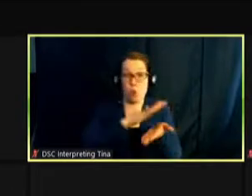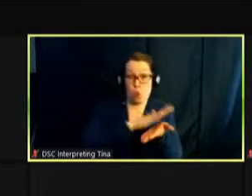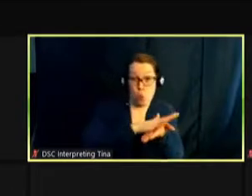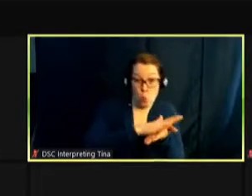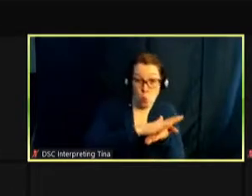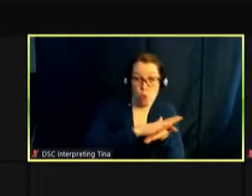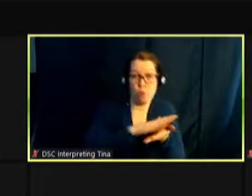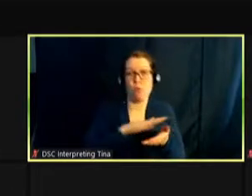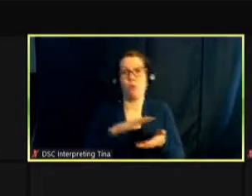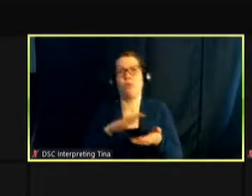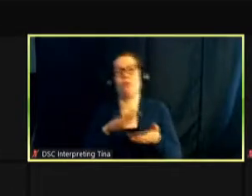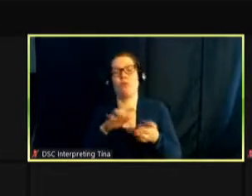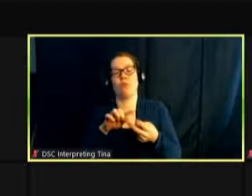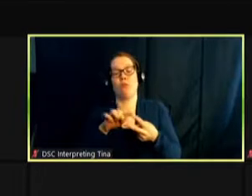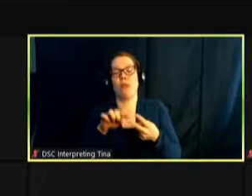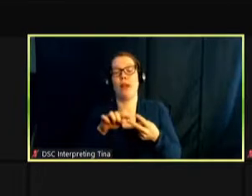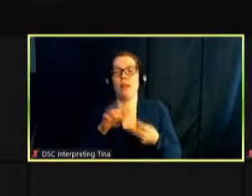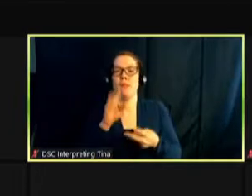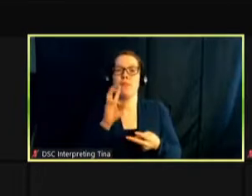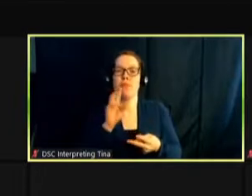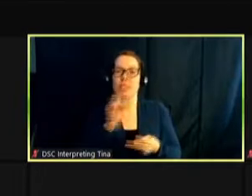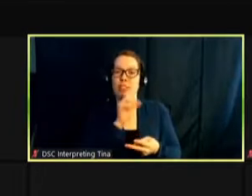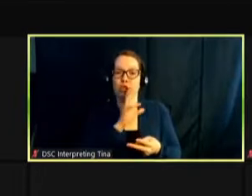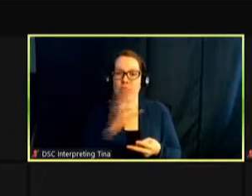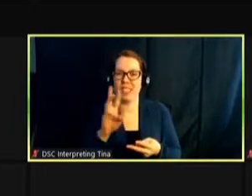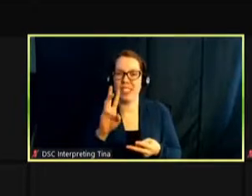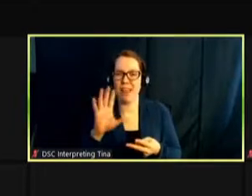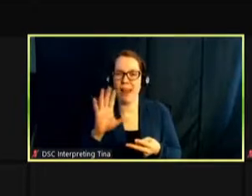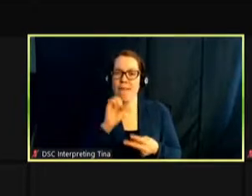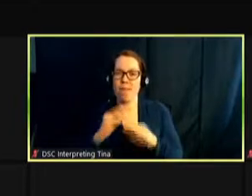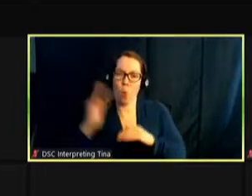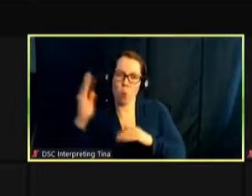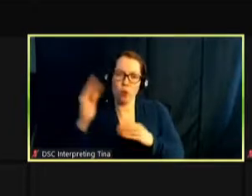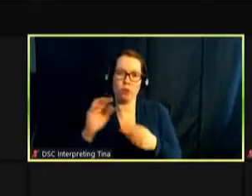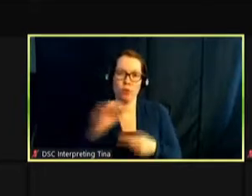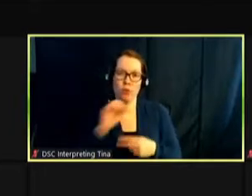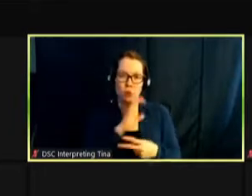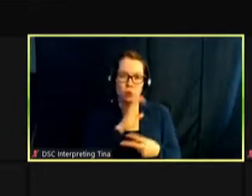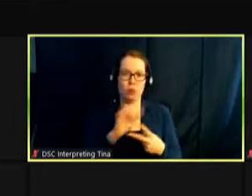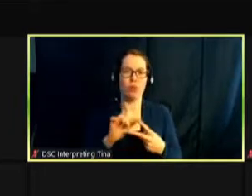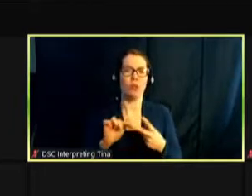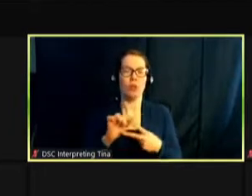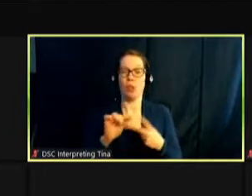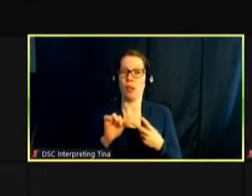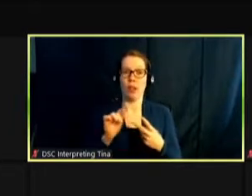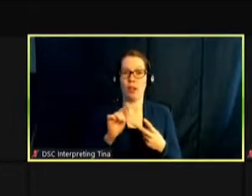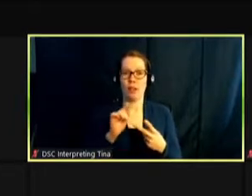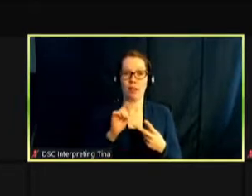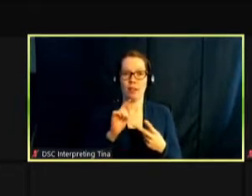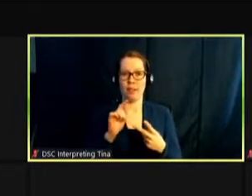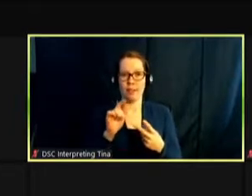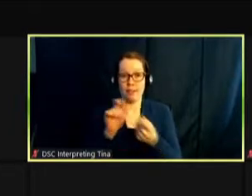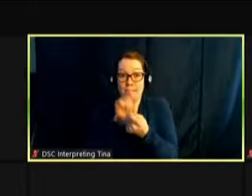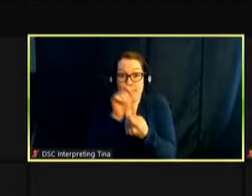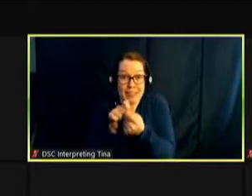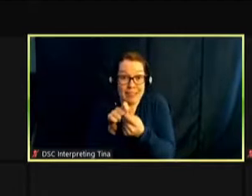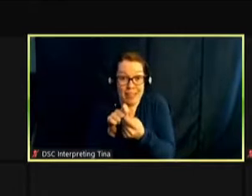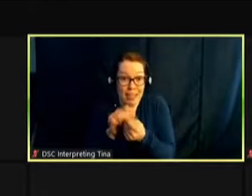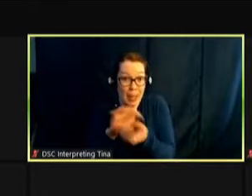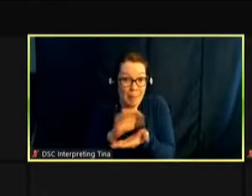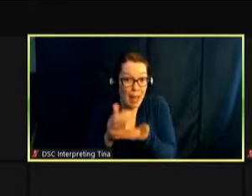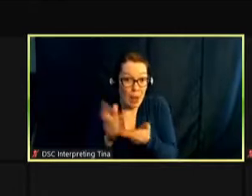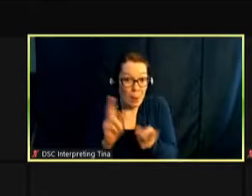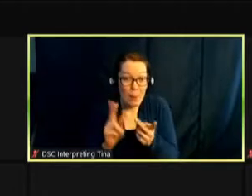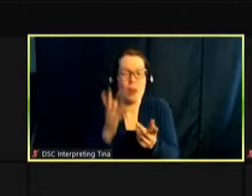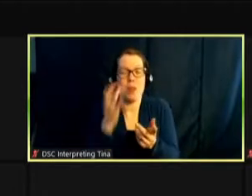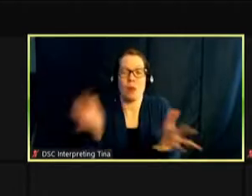and 65 and older. The number that is being thrown about, again, we can't be totally accurate on this, and that's why this pre-registration is